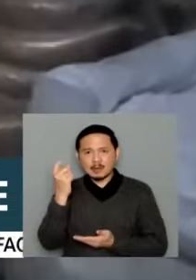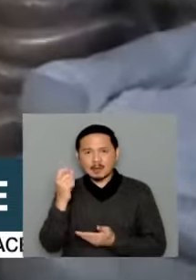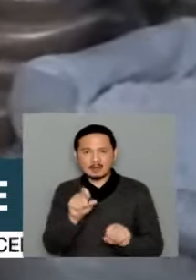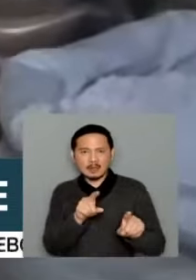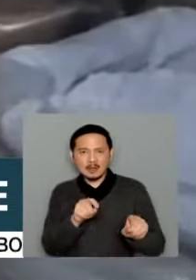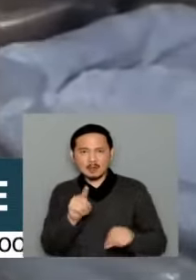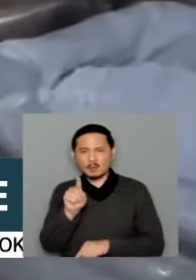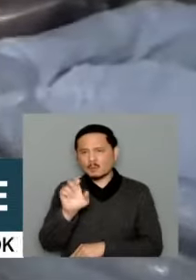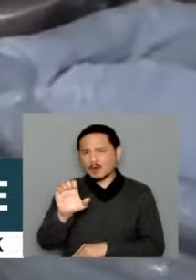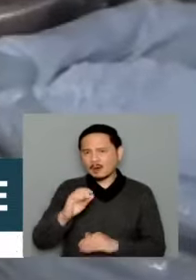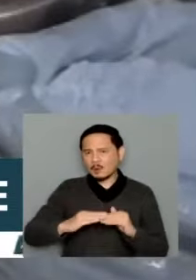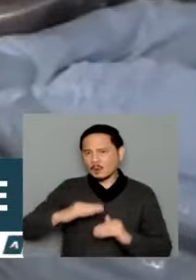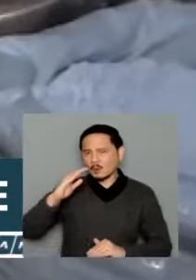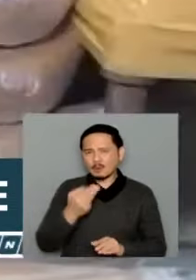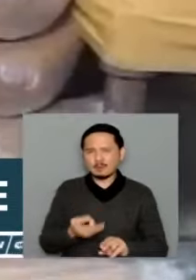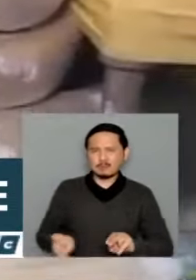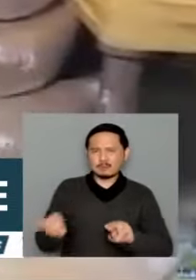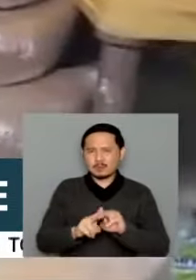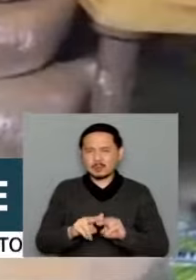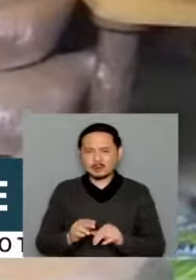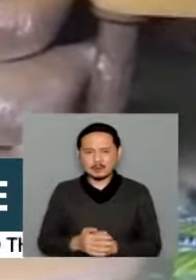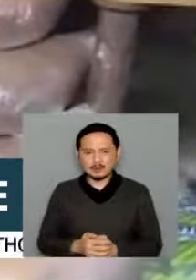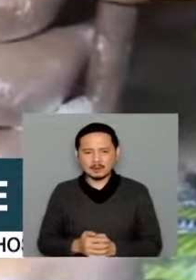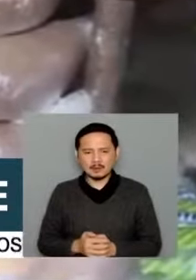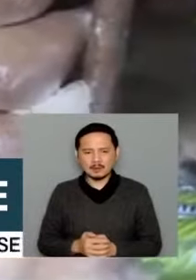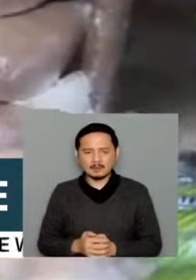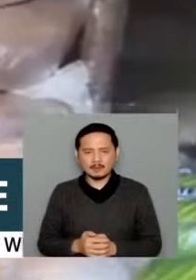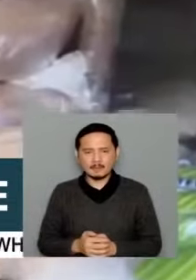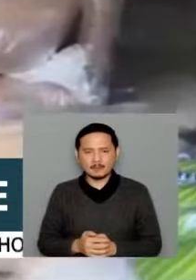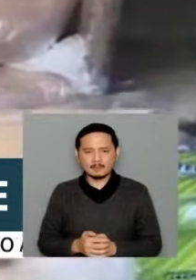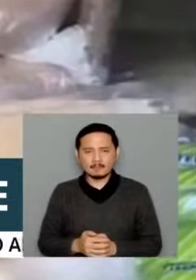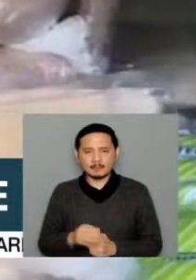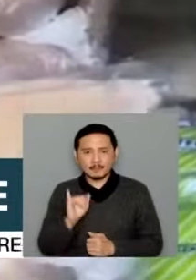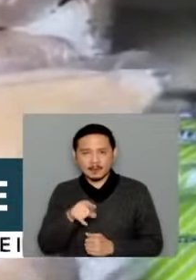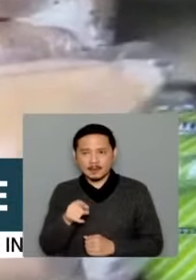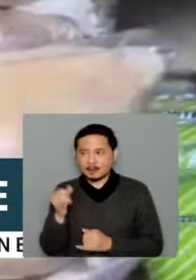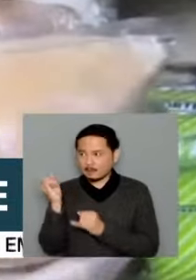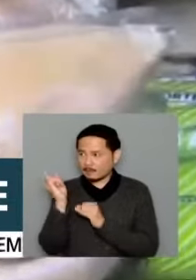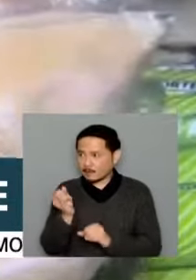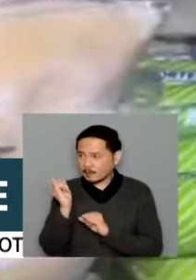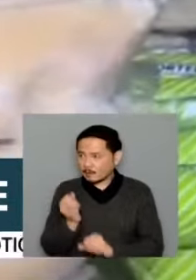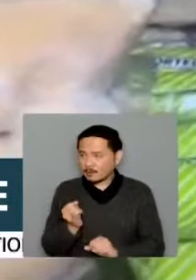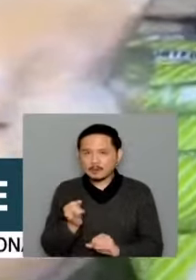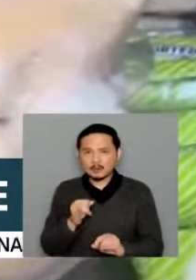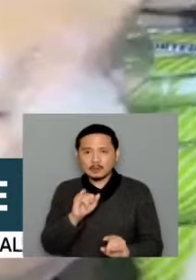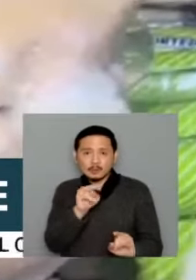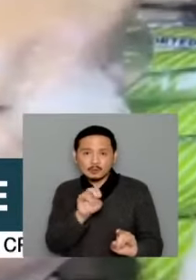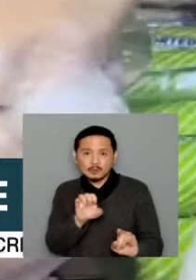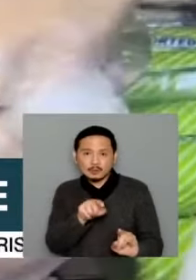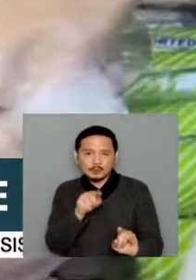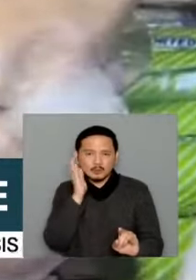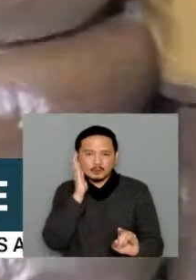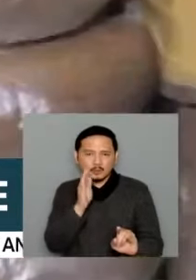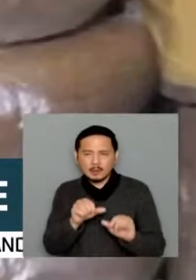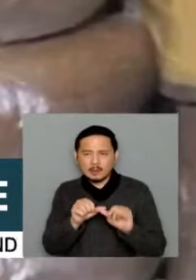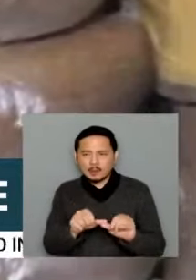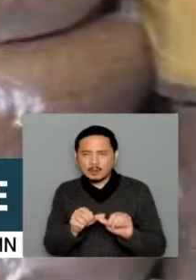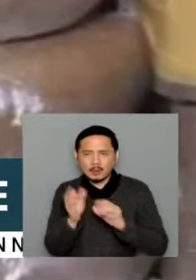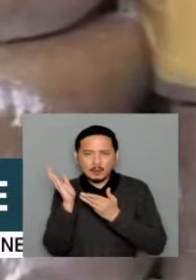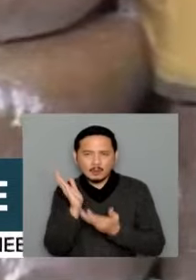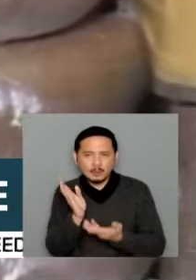200,000 metric tons of refined, which came in June of this year, and it's still coming in. That I think there's another batch